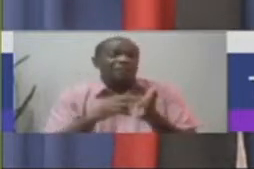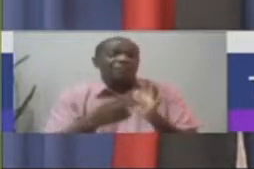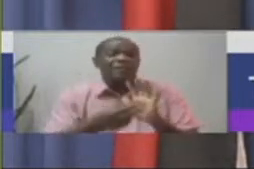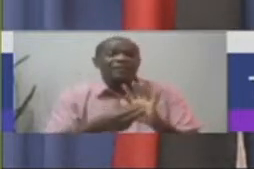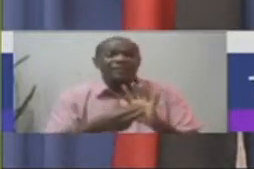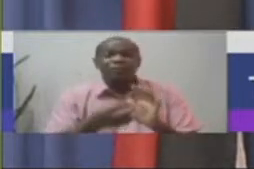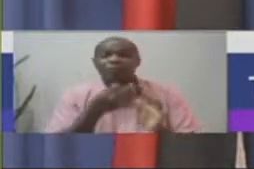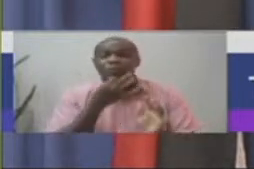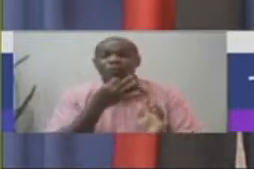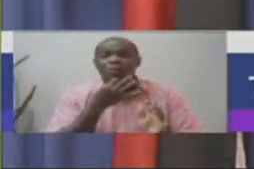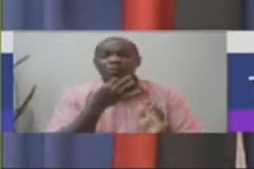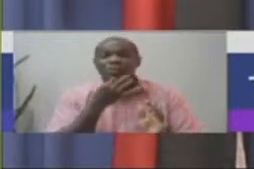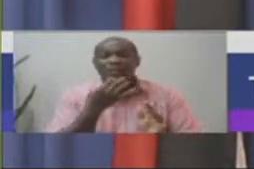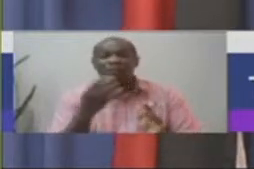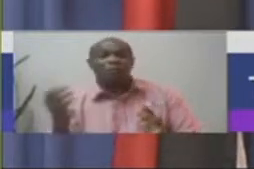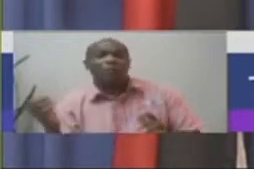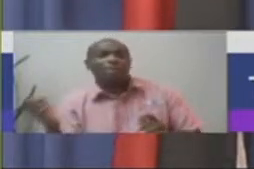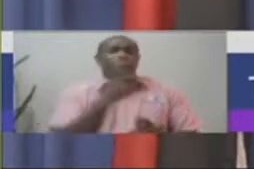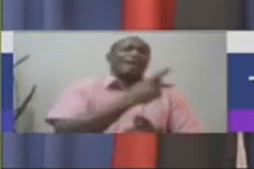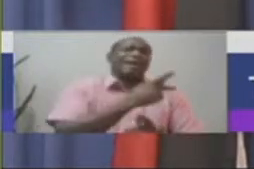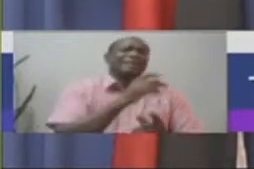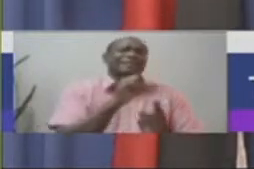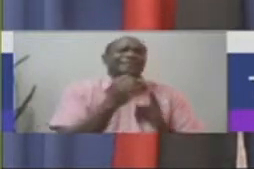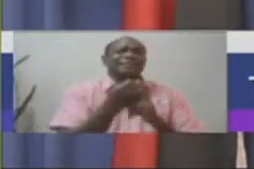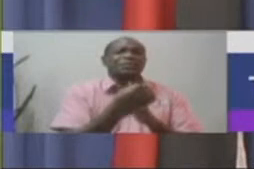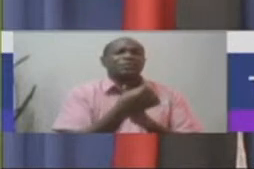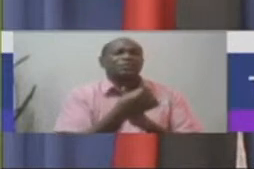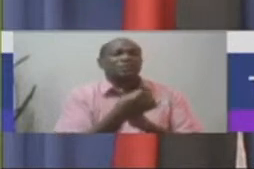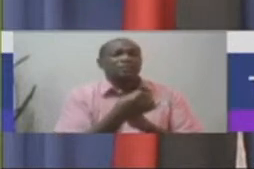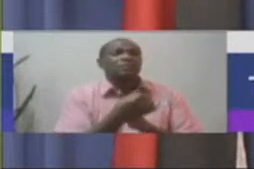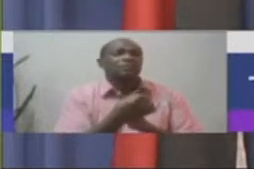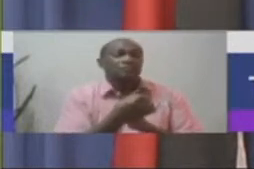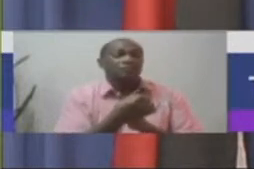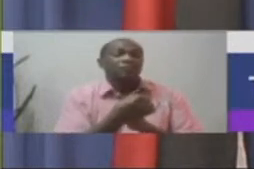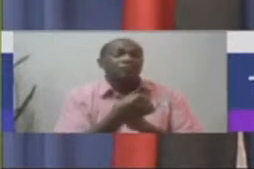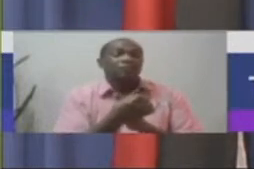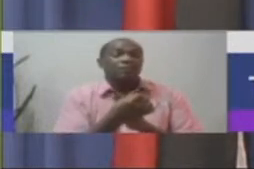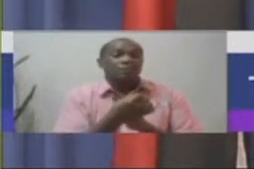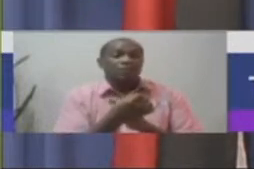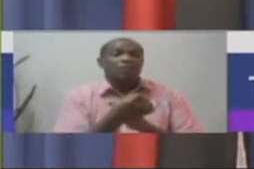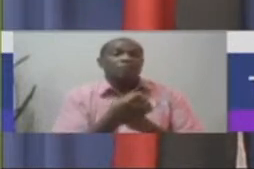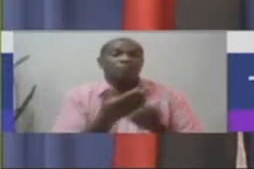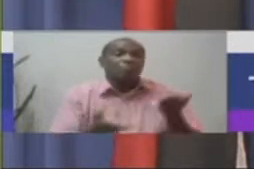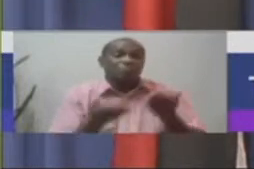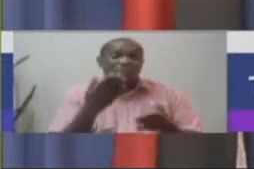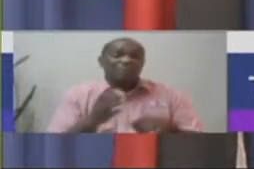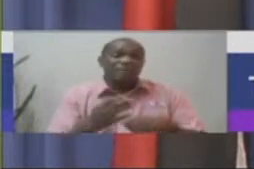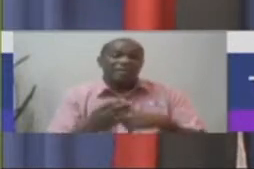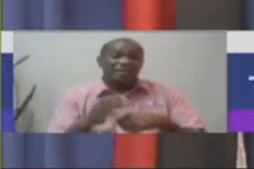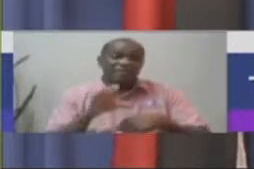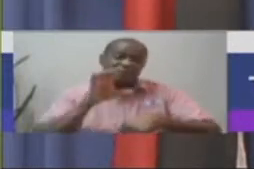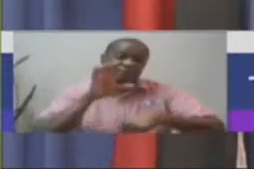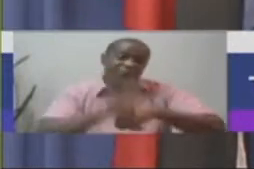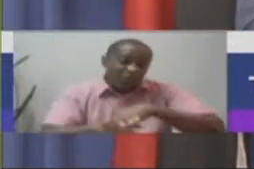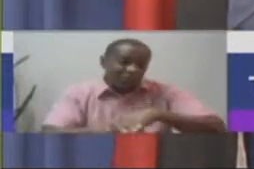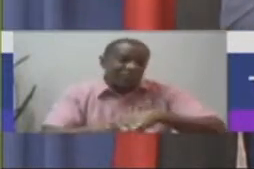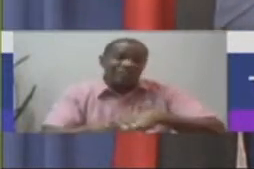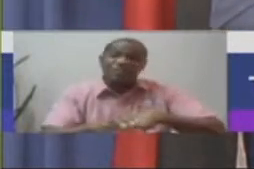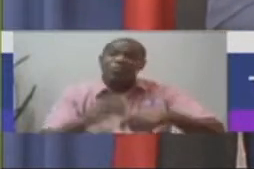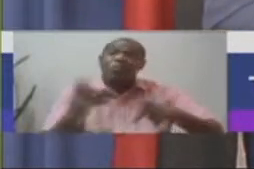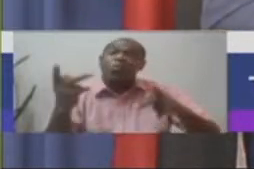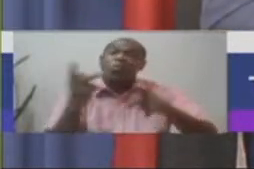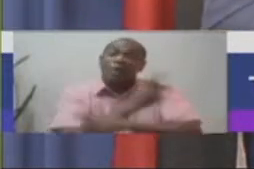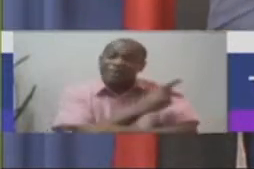situation where we may be forced to take harder action than we are taking